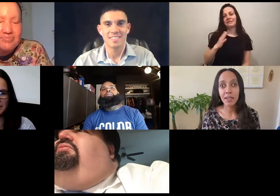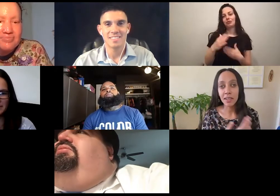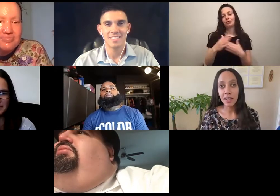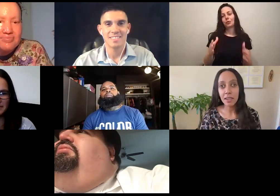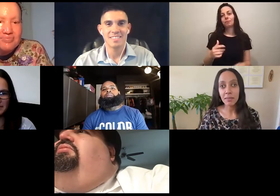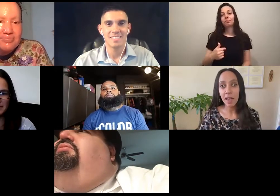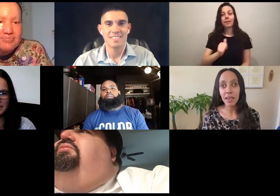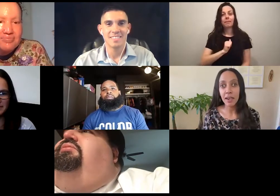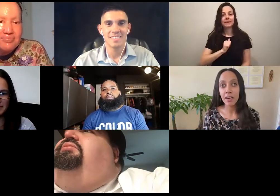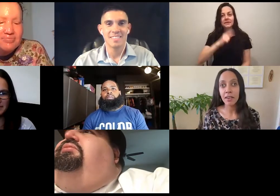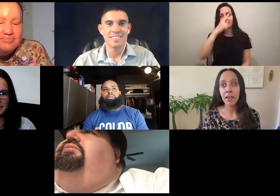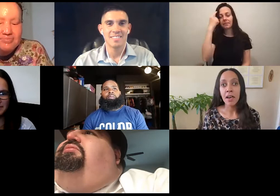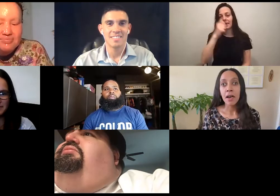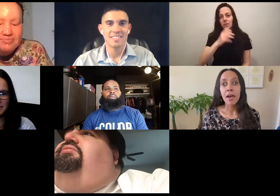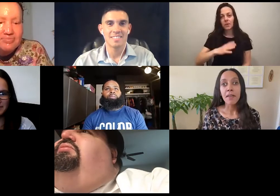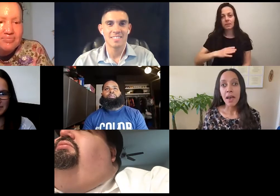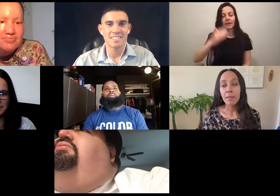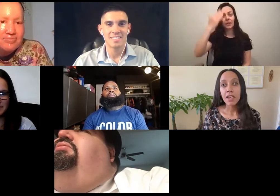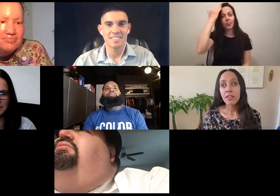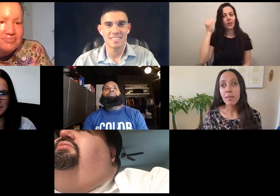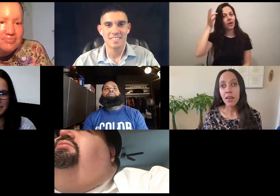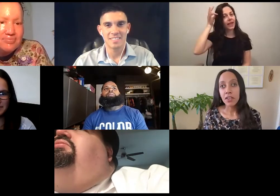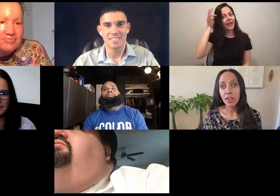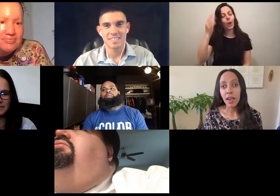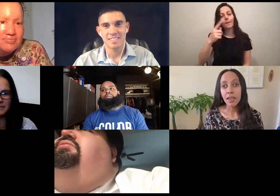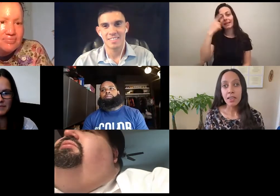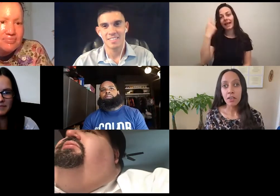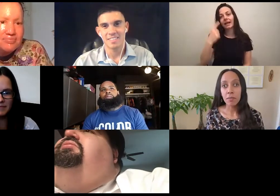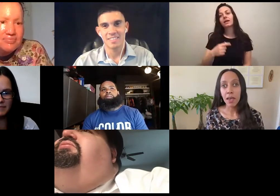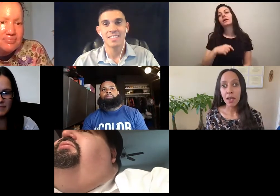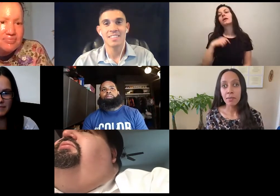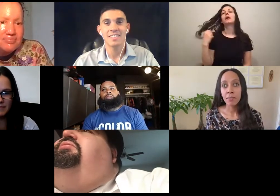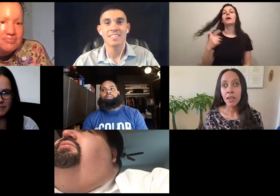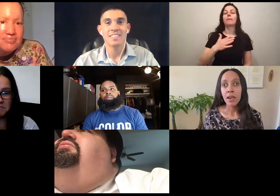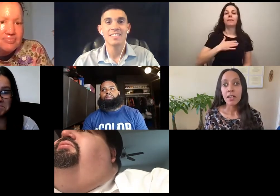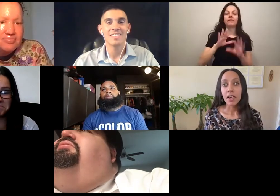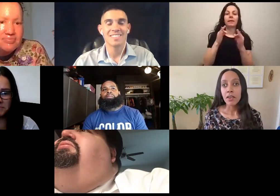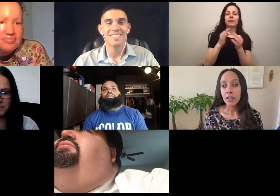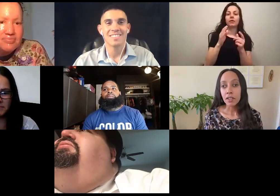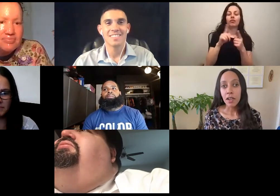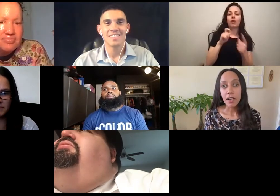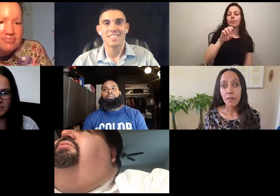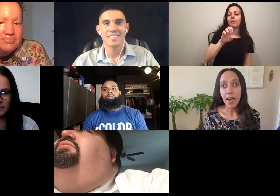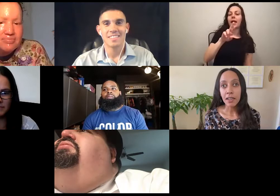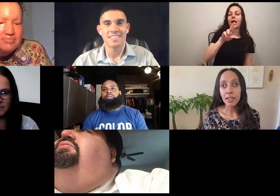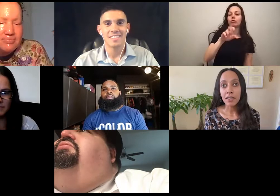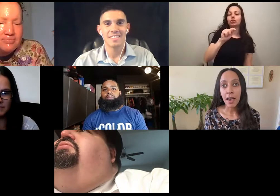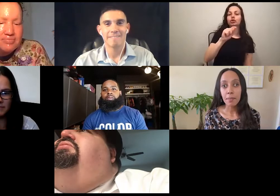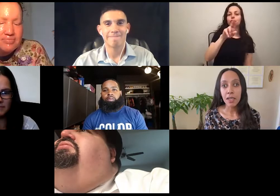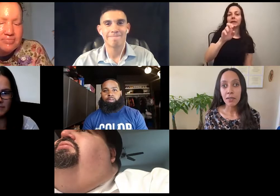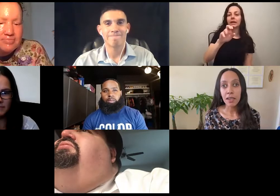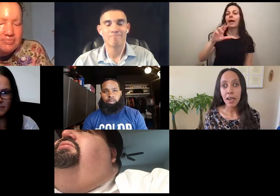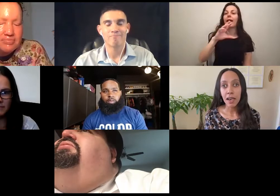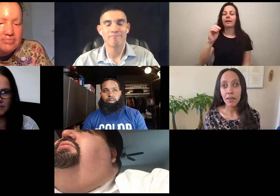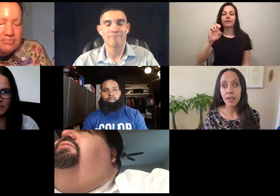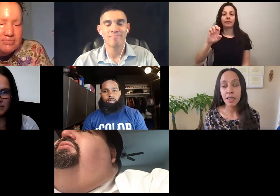woman, long Black hair. My family is from Eritrea and Ethiopia. There's a lot of violence